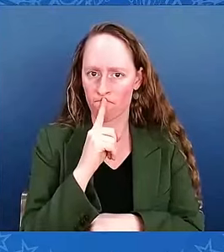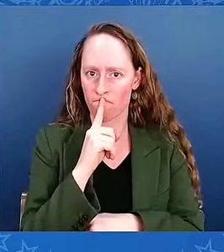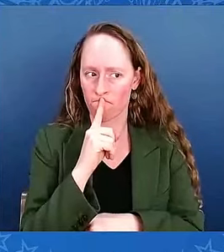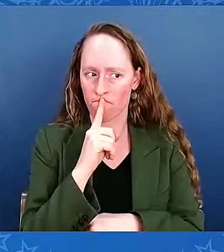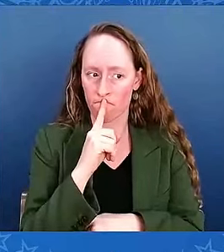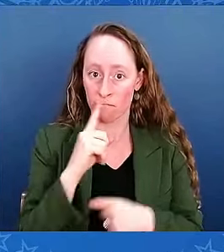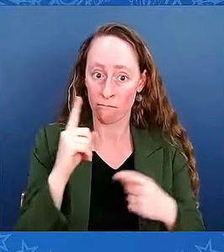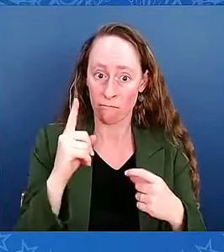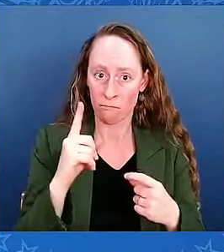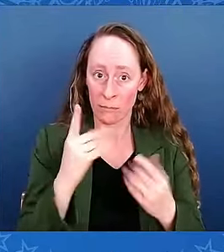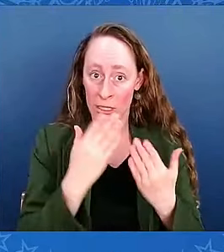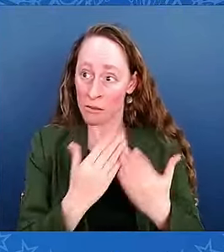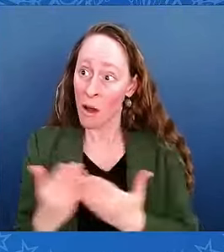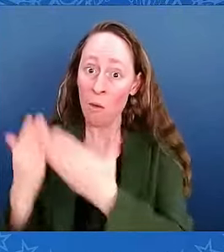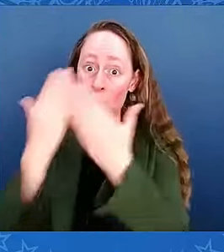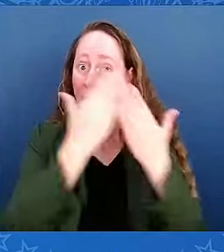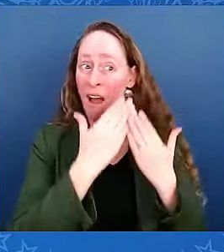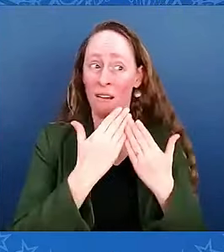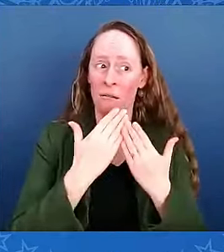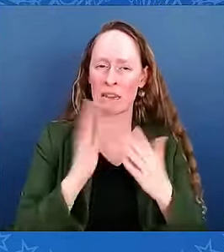this is not my house, this is your house.